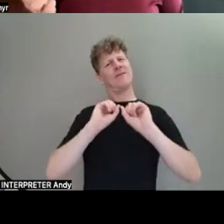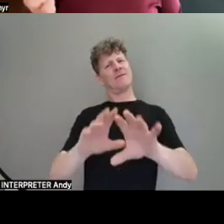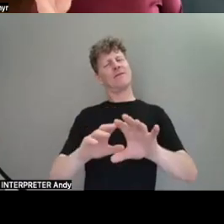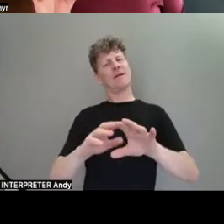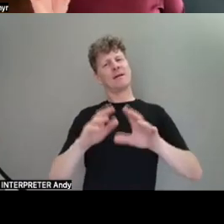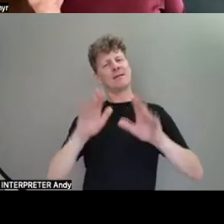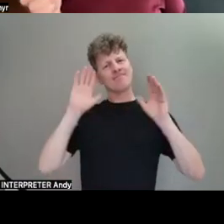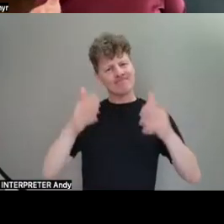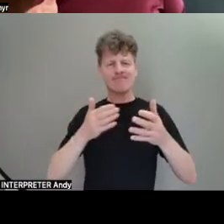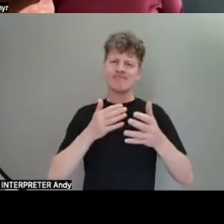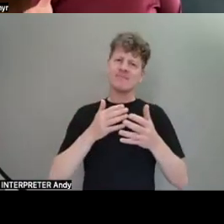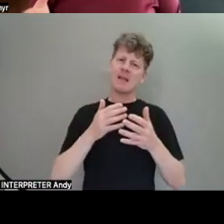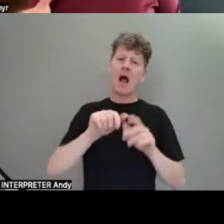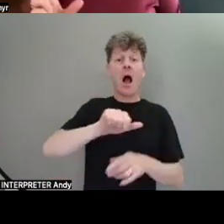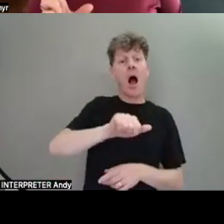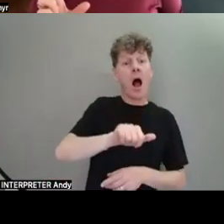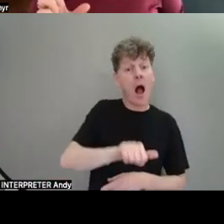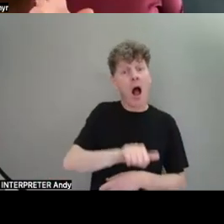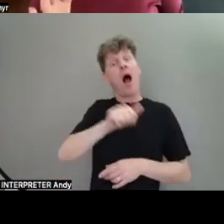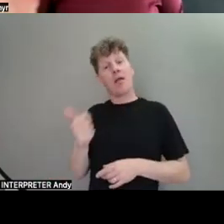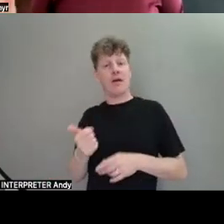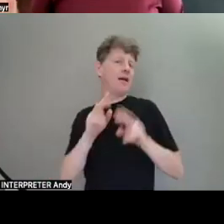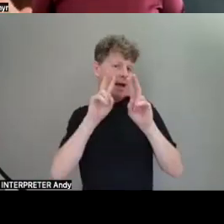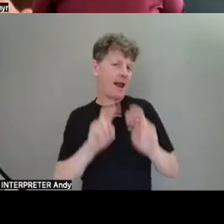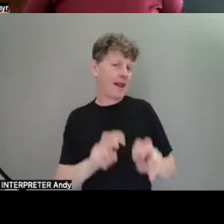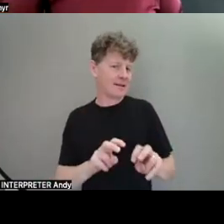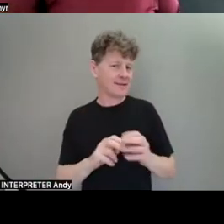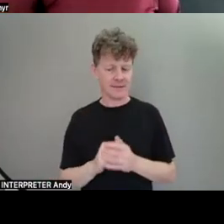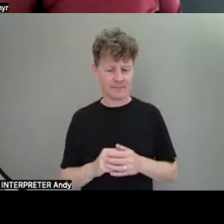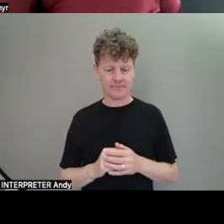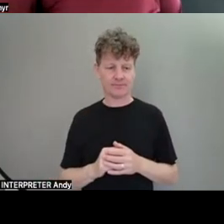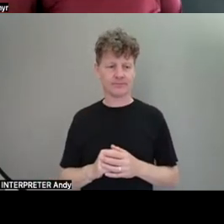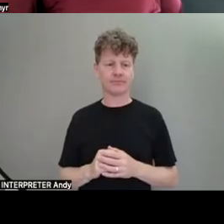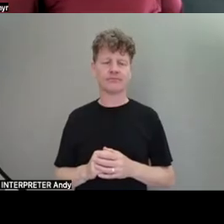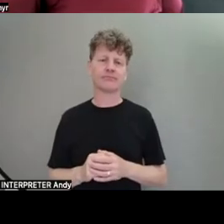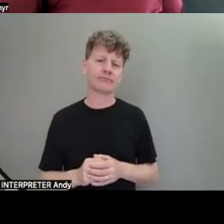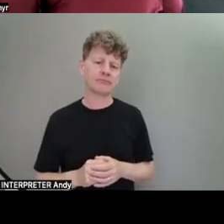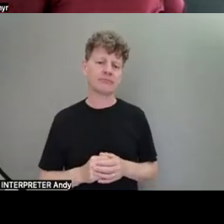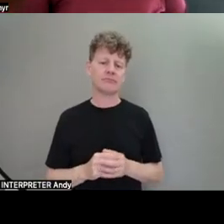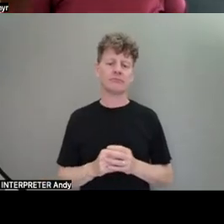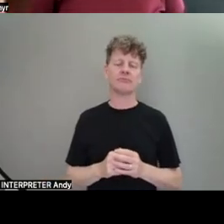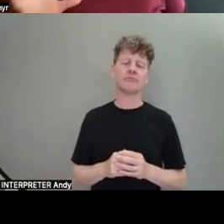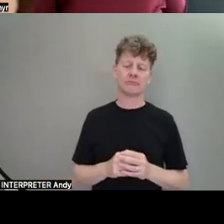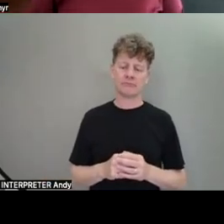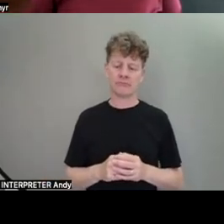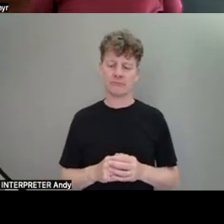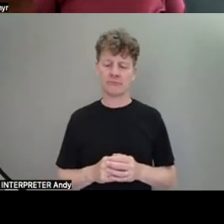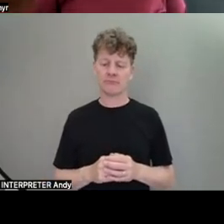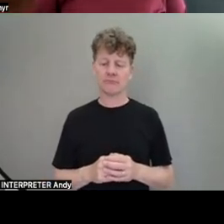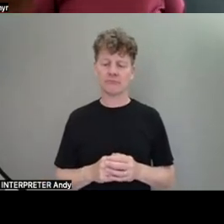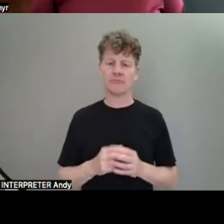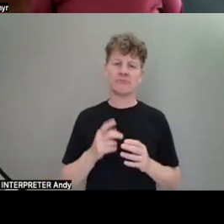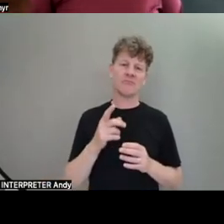kind of another analyses that we looked at. So of course, once we've collected and estimated all these